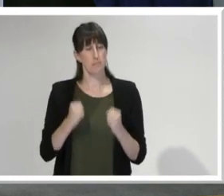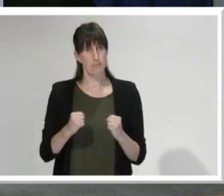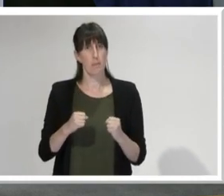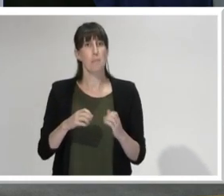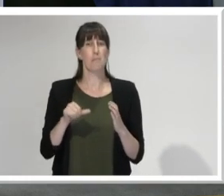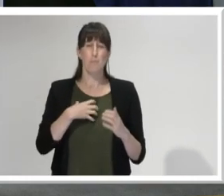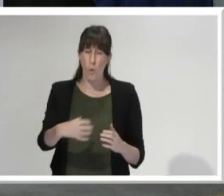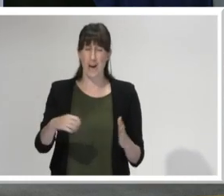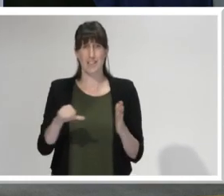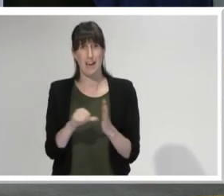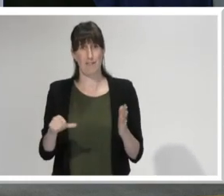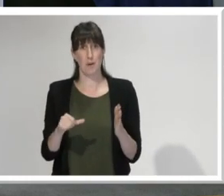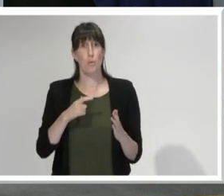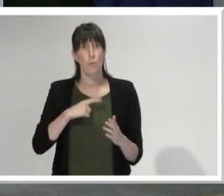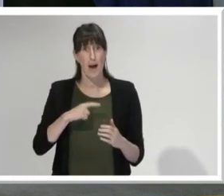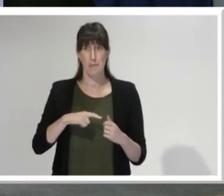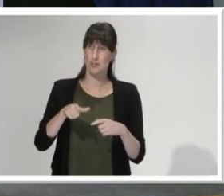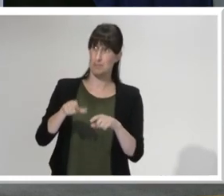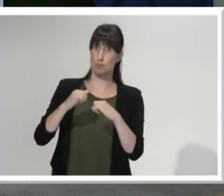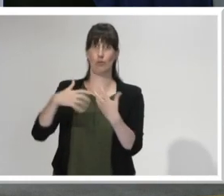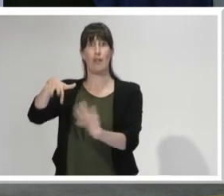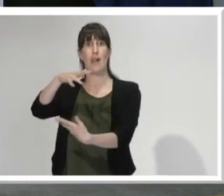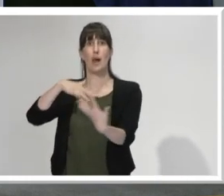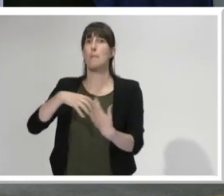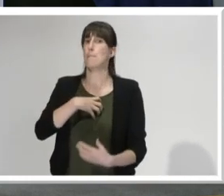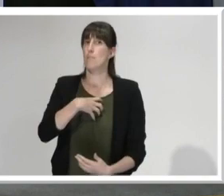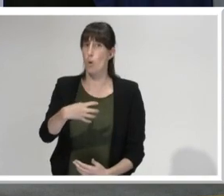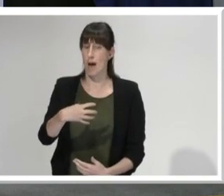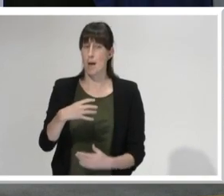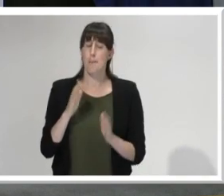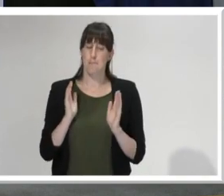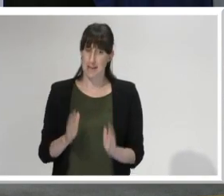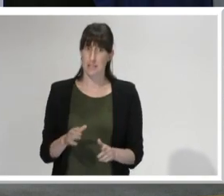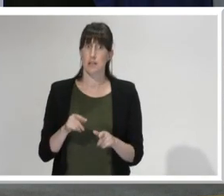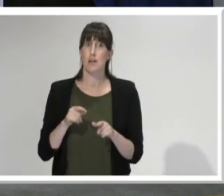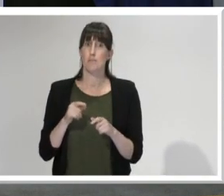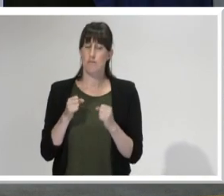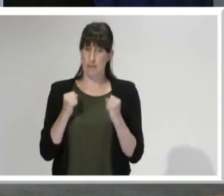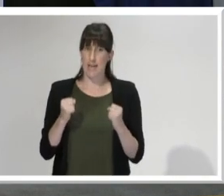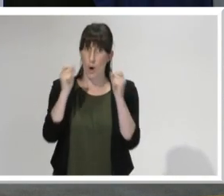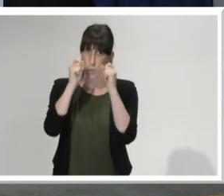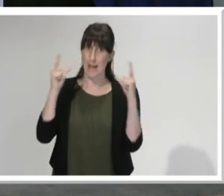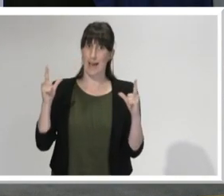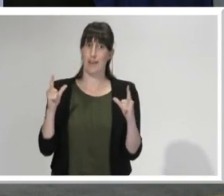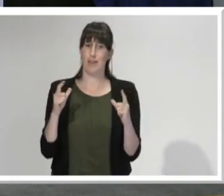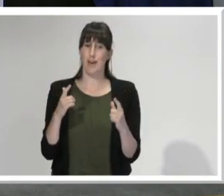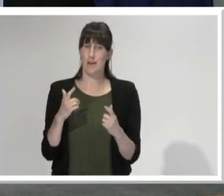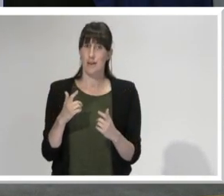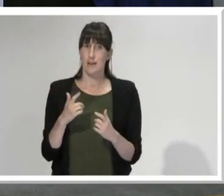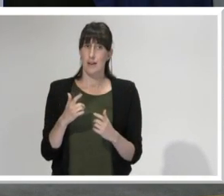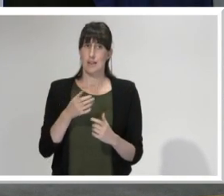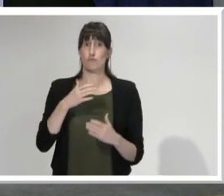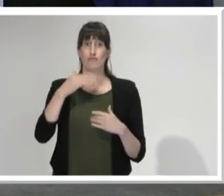a lower level in terms of the alert level, but increased vigilance by everybody. Absolutely. Fully confident that you've